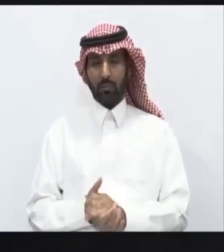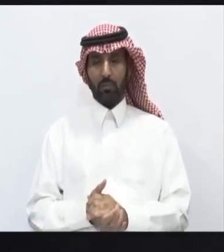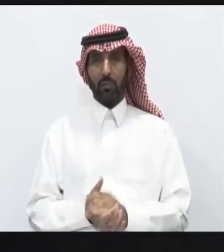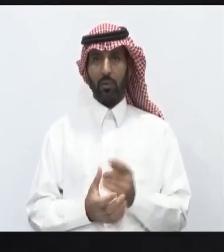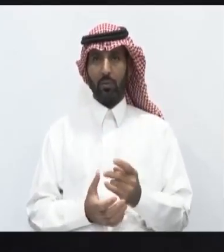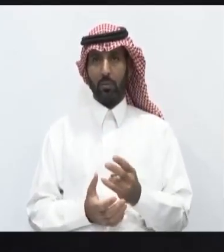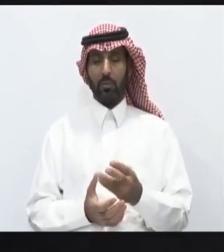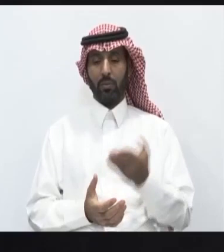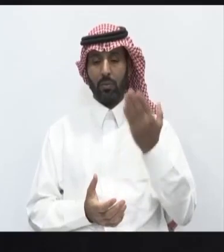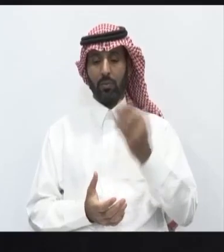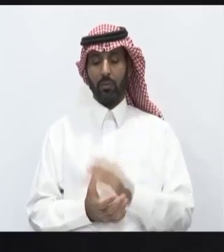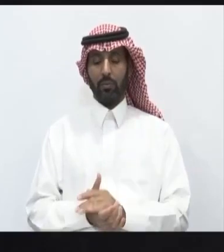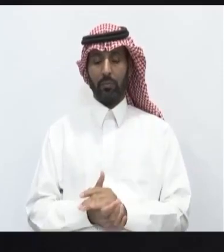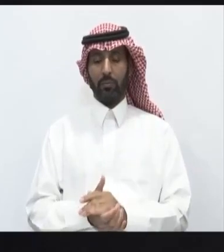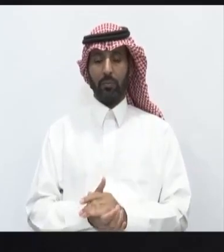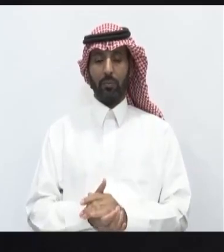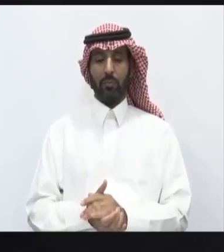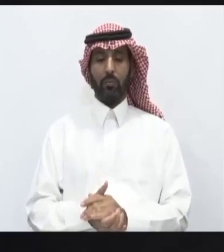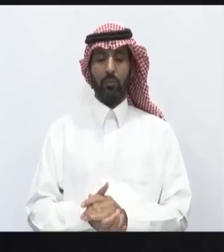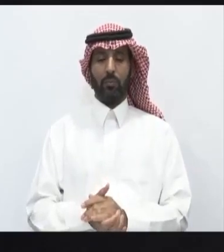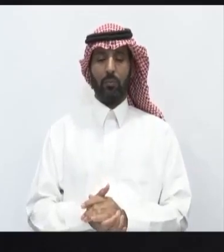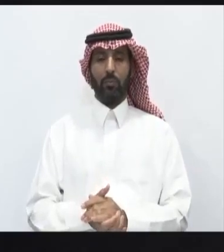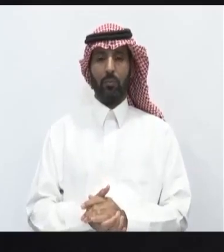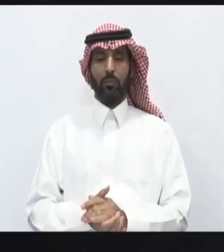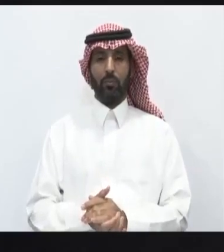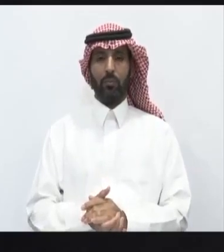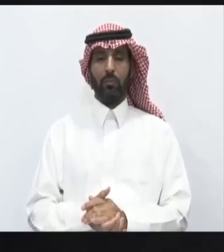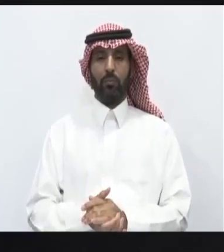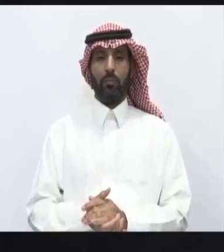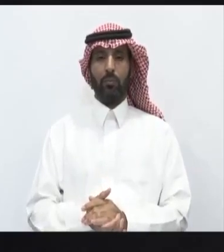Subhanak Allahumma wa bihamdik. Ashhadu an la ilaha illa ant astaghfiruka wa atubu ilayk. Assalamu alaikum.